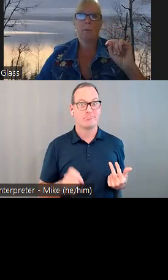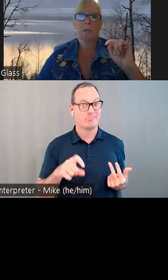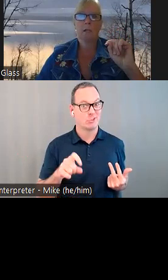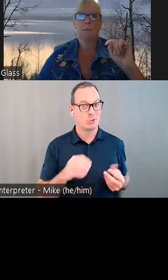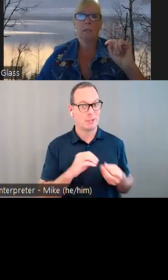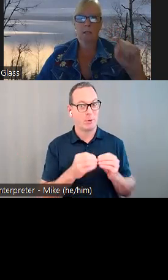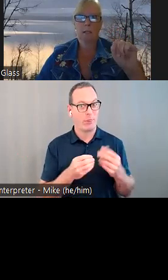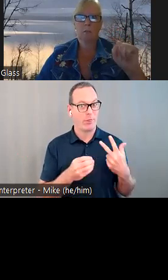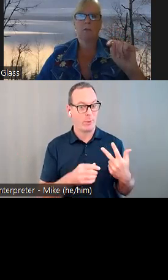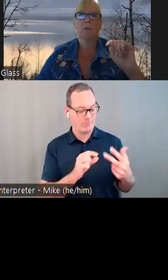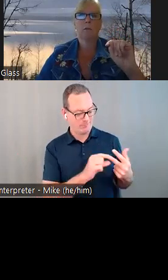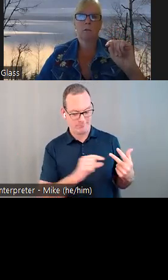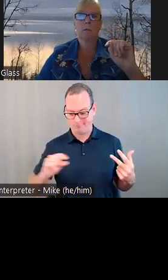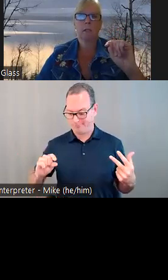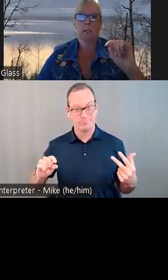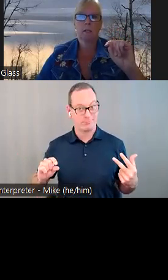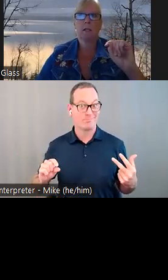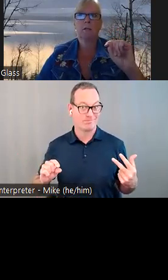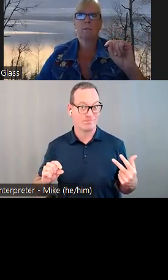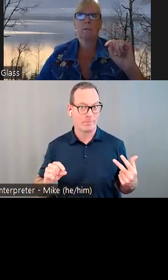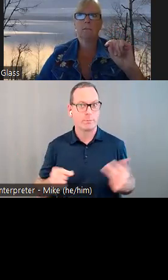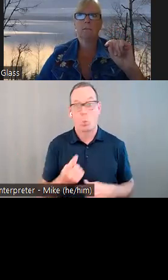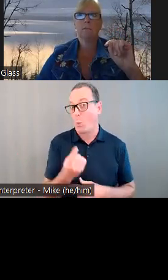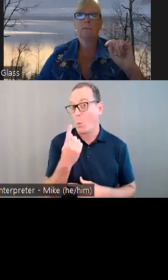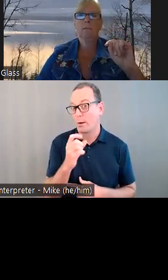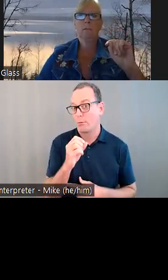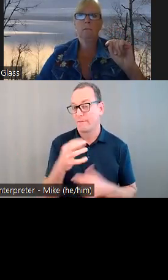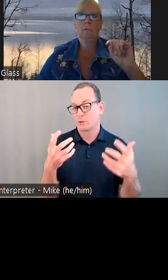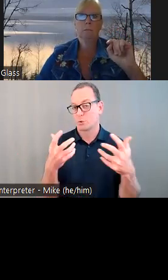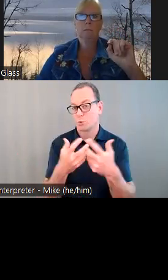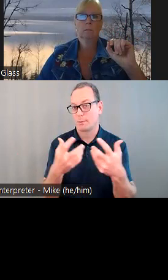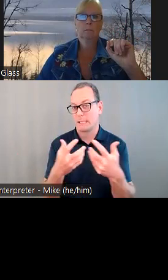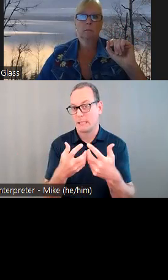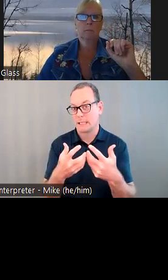3 beside it because it is one of the suitability indicators.